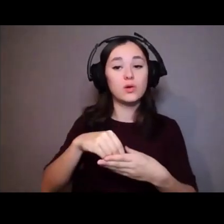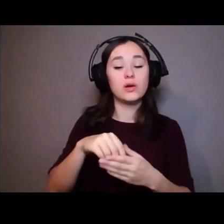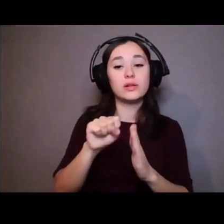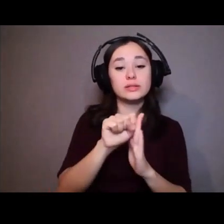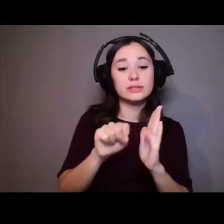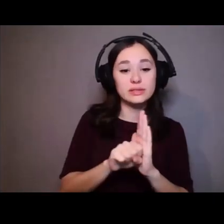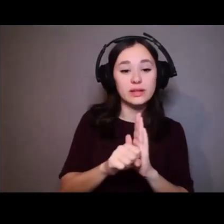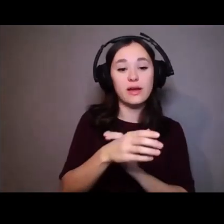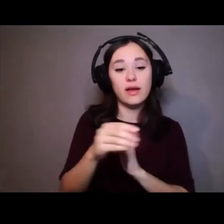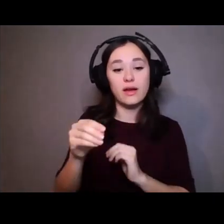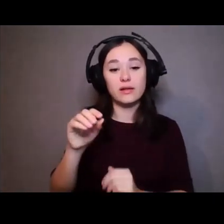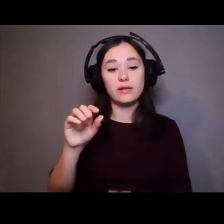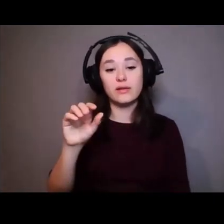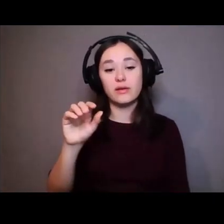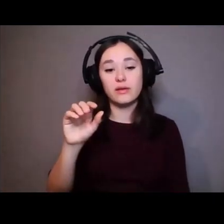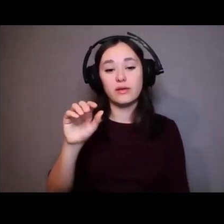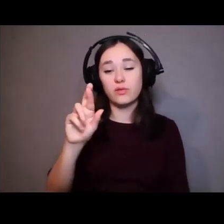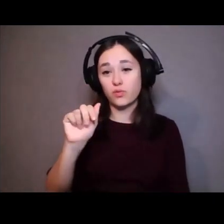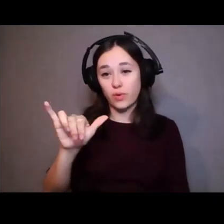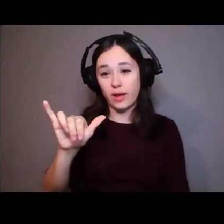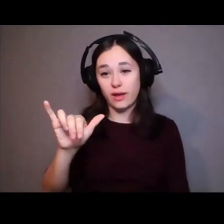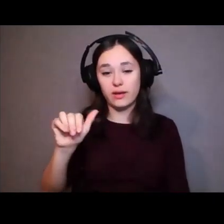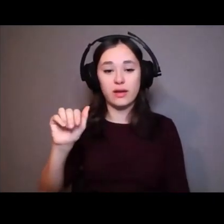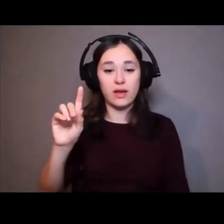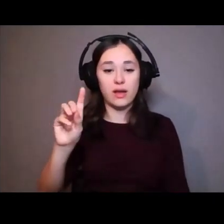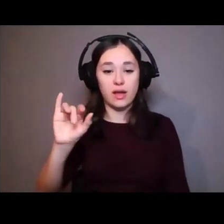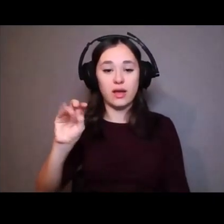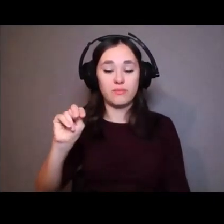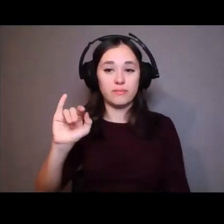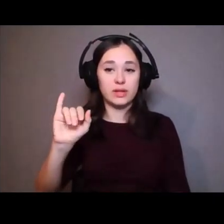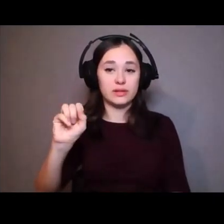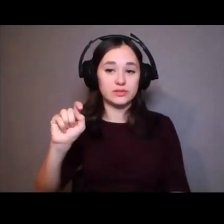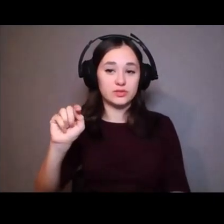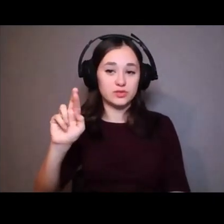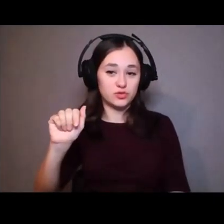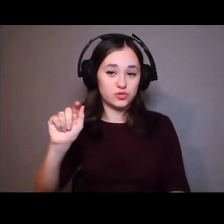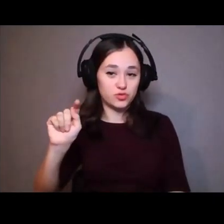RAE administrative spending, totals